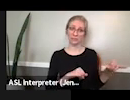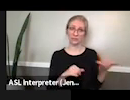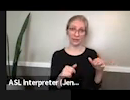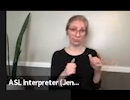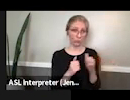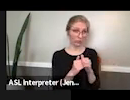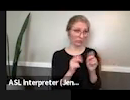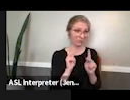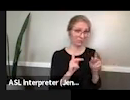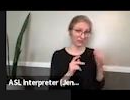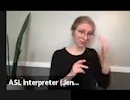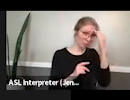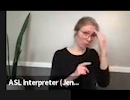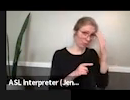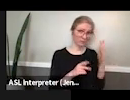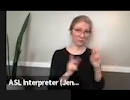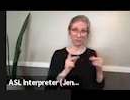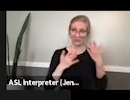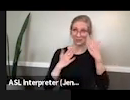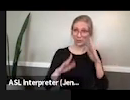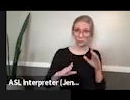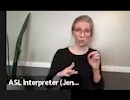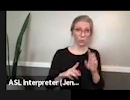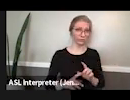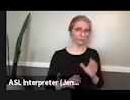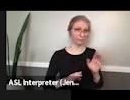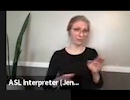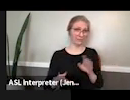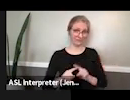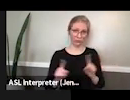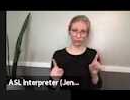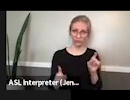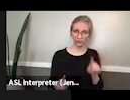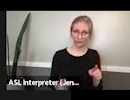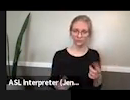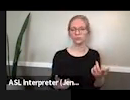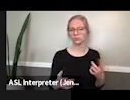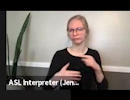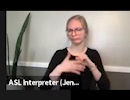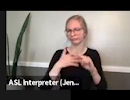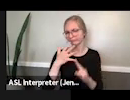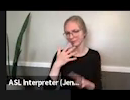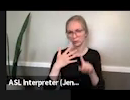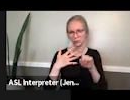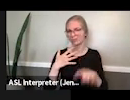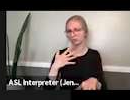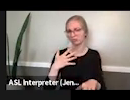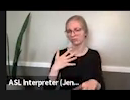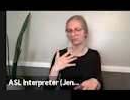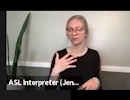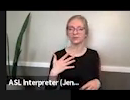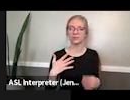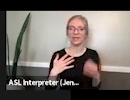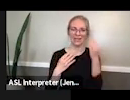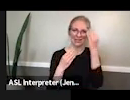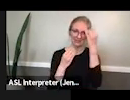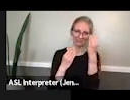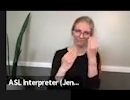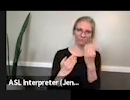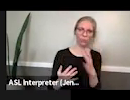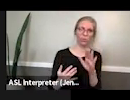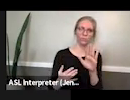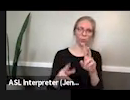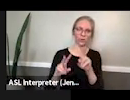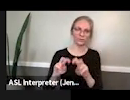and people he doesn't know? All of those questions, that's what this says. All of those questions inform your assessment